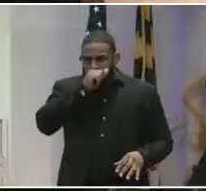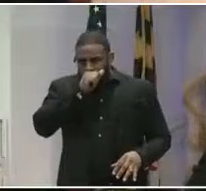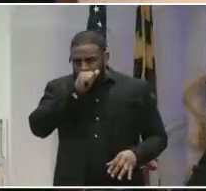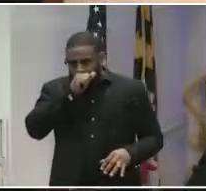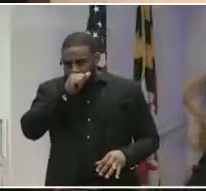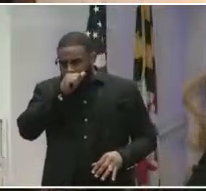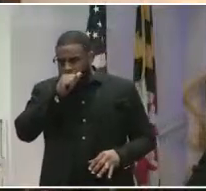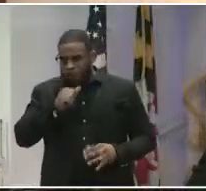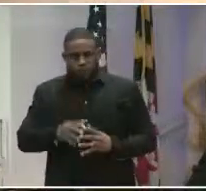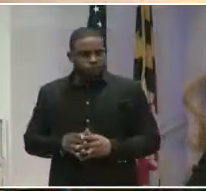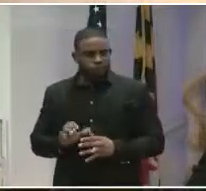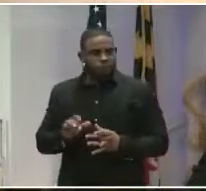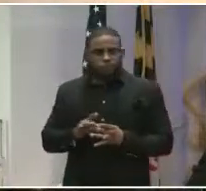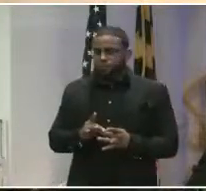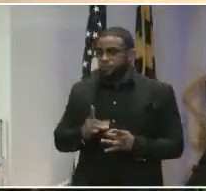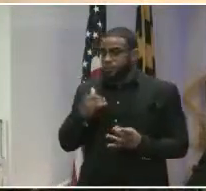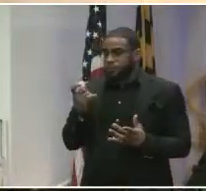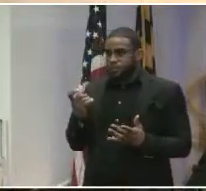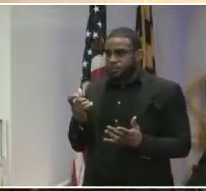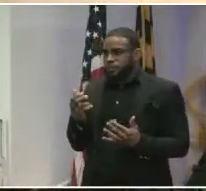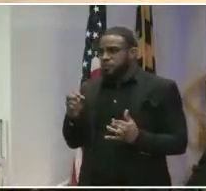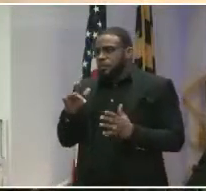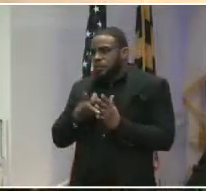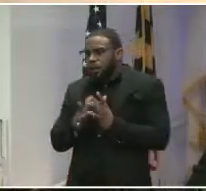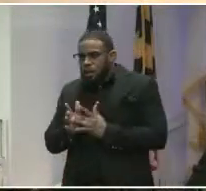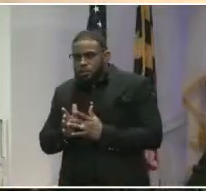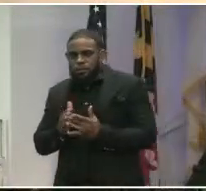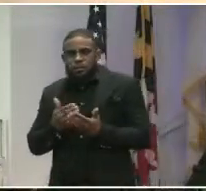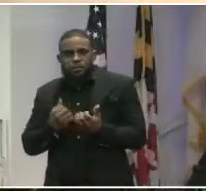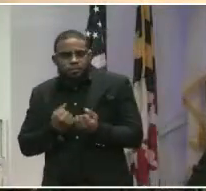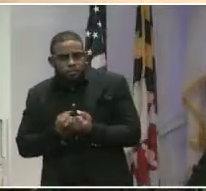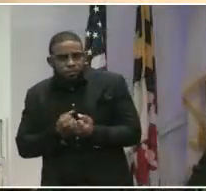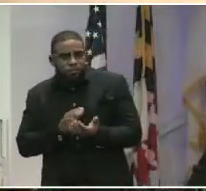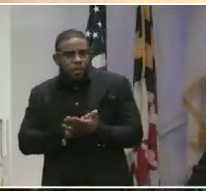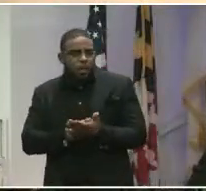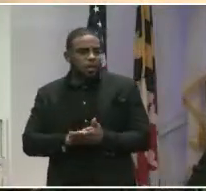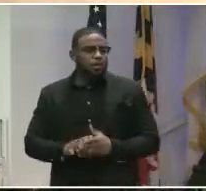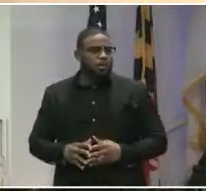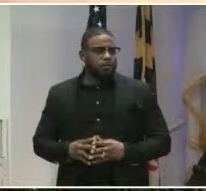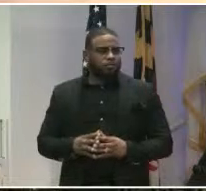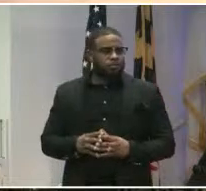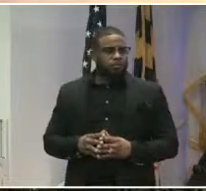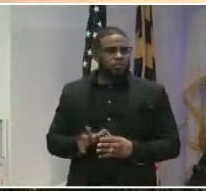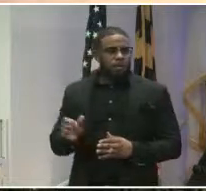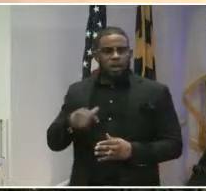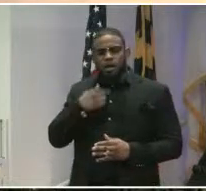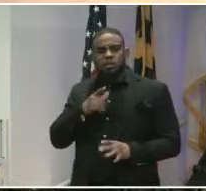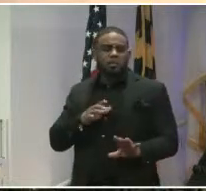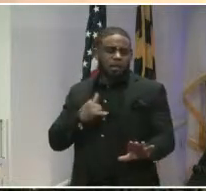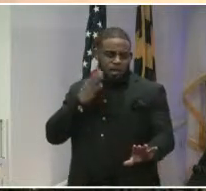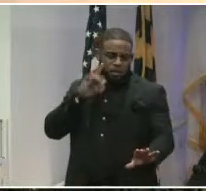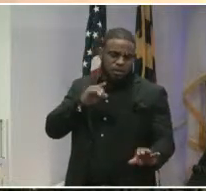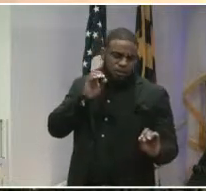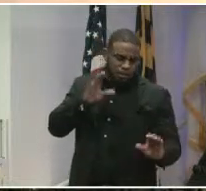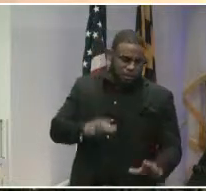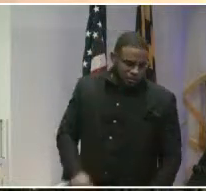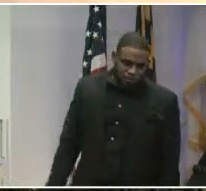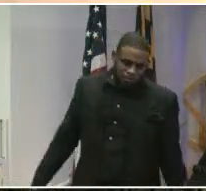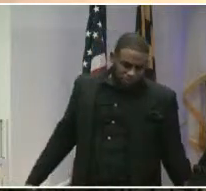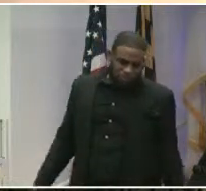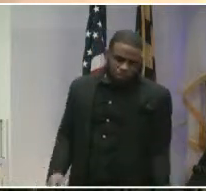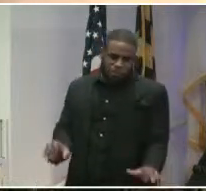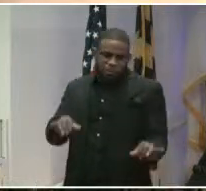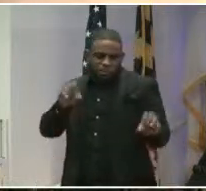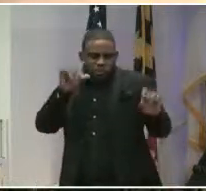And so Nicodemus had just paid Jesus a compliment. And he told him, say, I know you're a teacher, and you do all